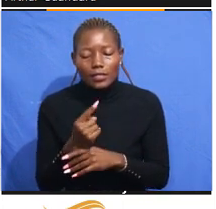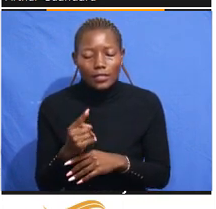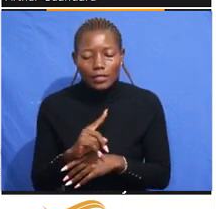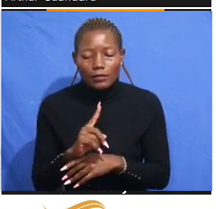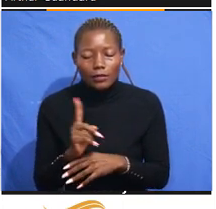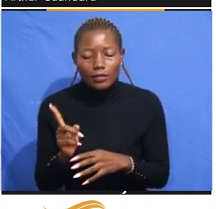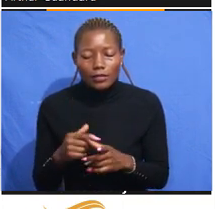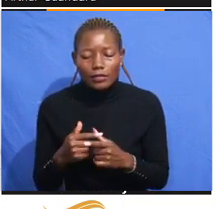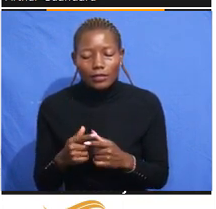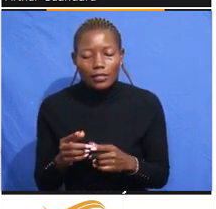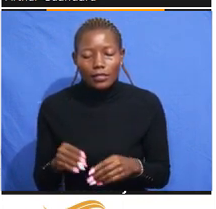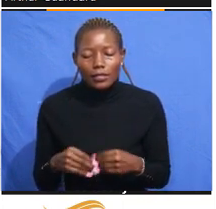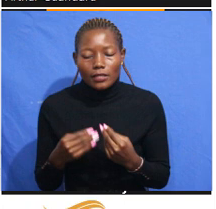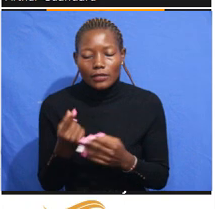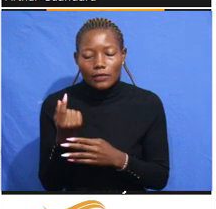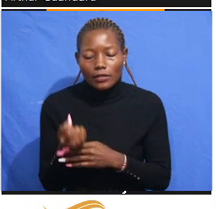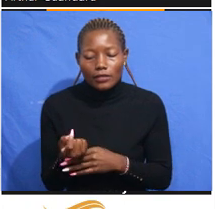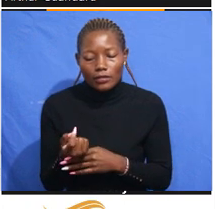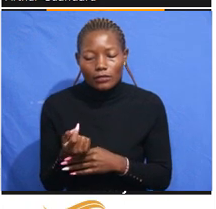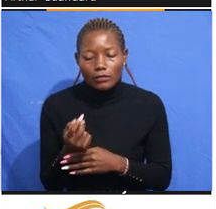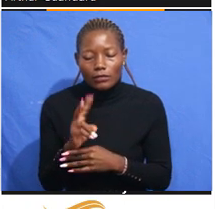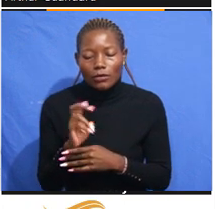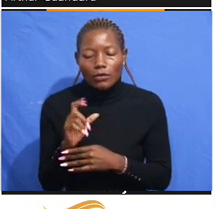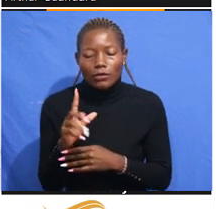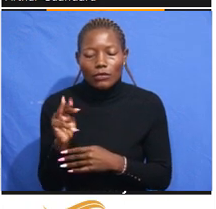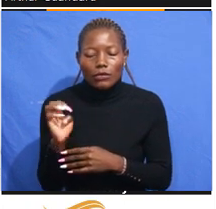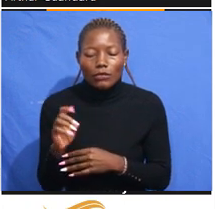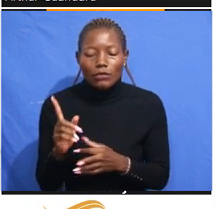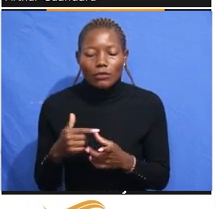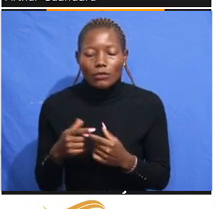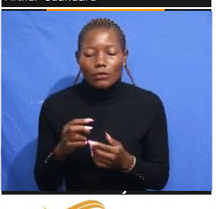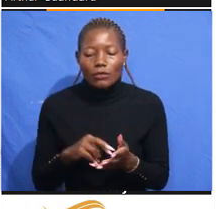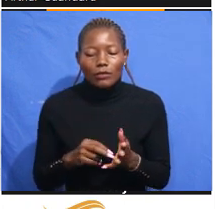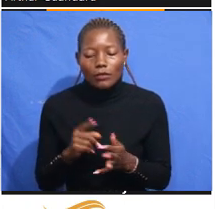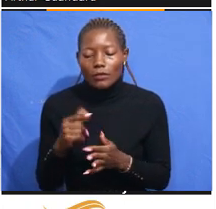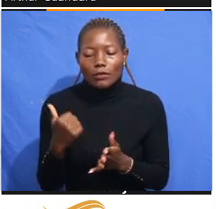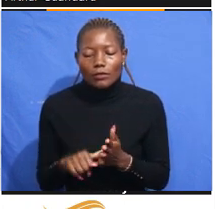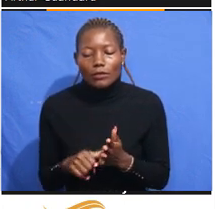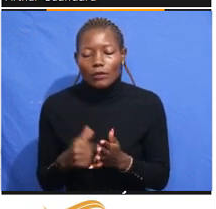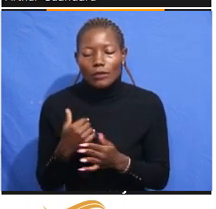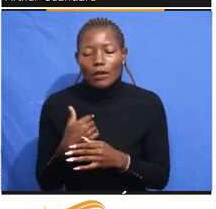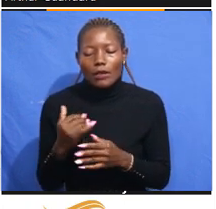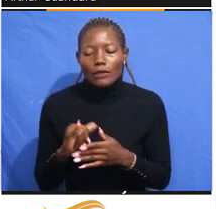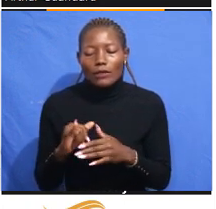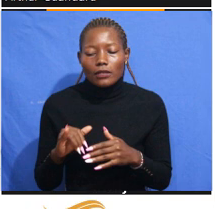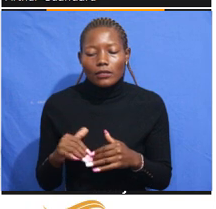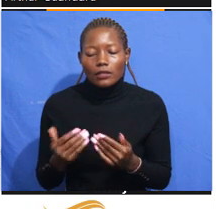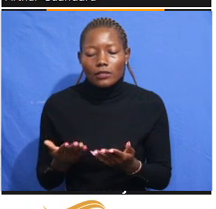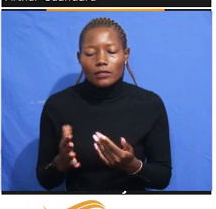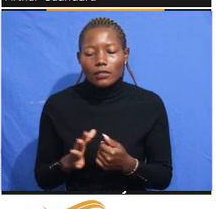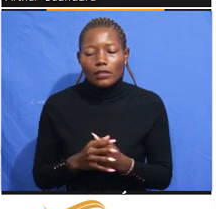very little volume, then that is a bit of a problem. So that is how you manipulate and in sports